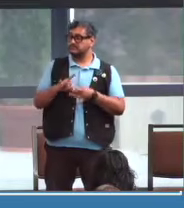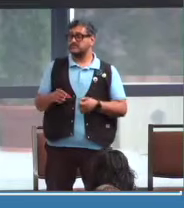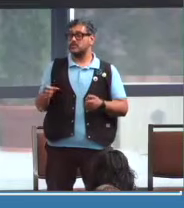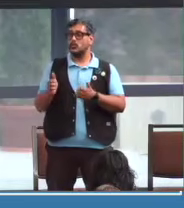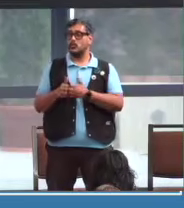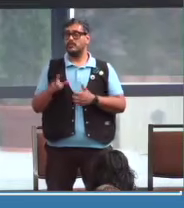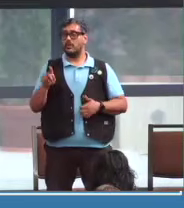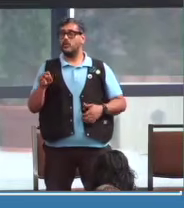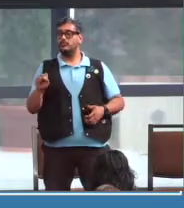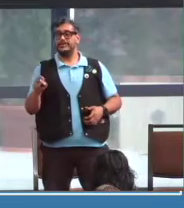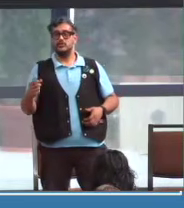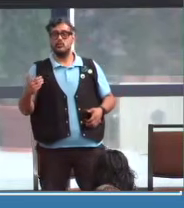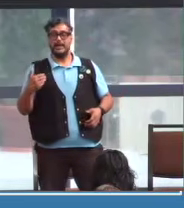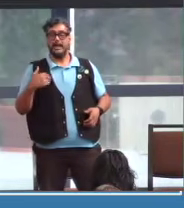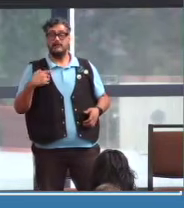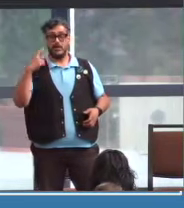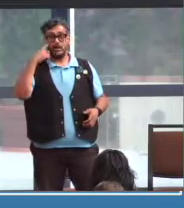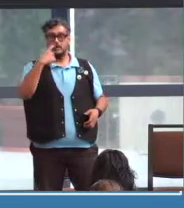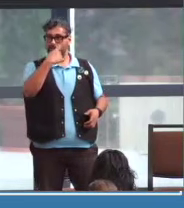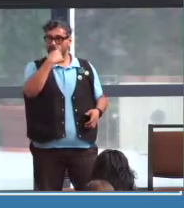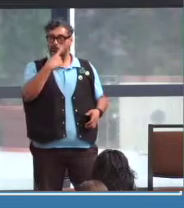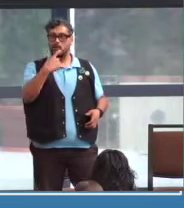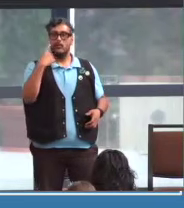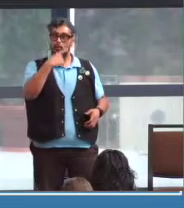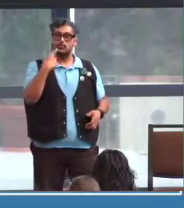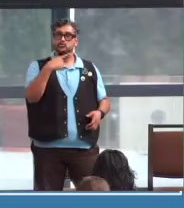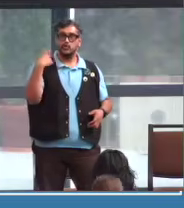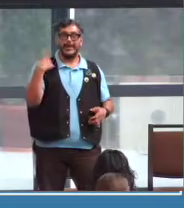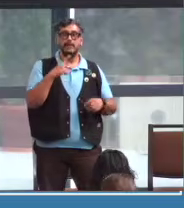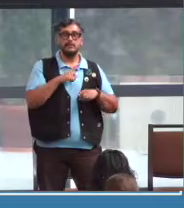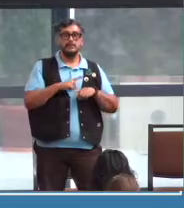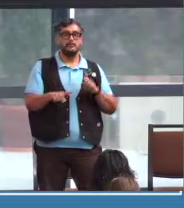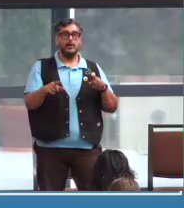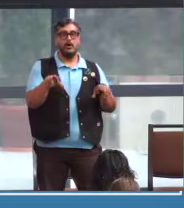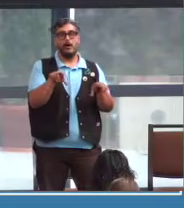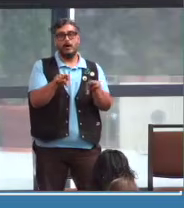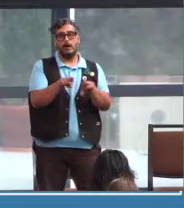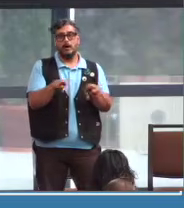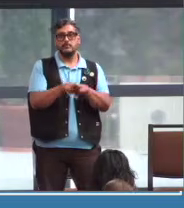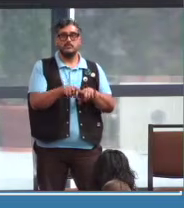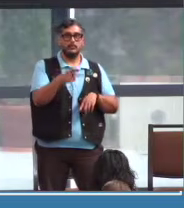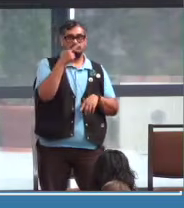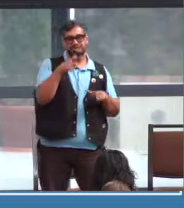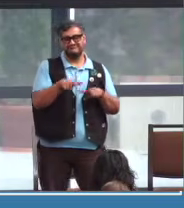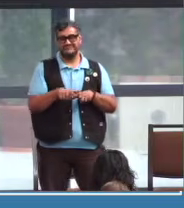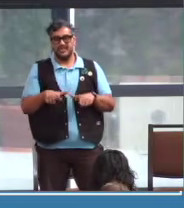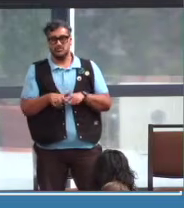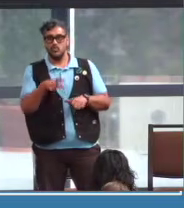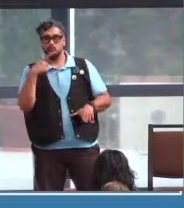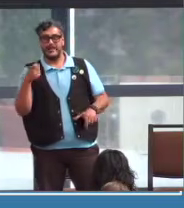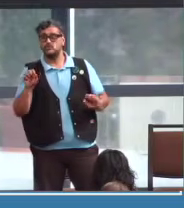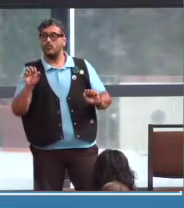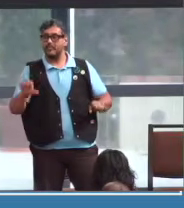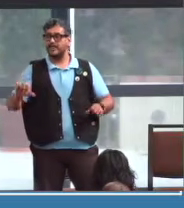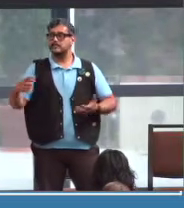is not only can you get ocular, your eyes, and oral dryness, you could get genital dryness too, like vaginal dryness. So that's something to discuss with